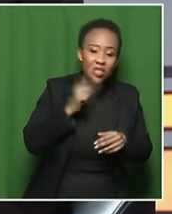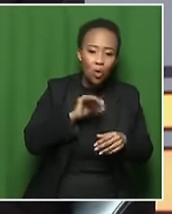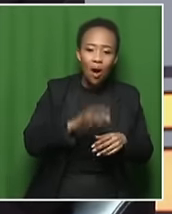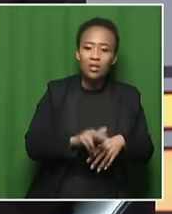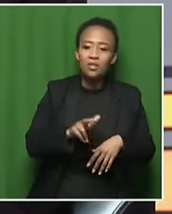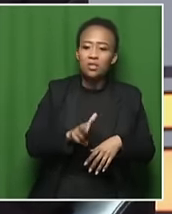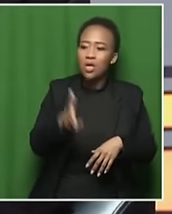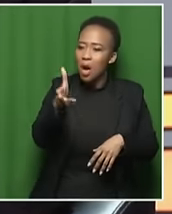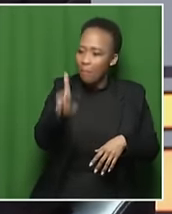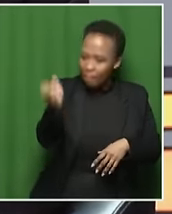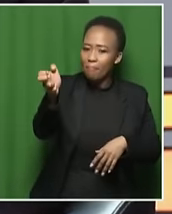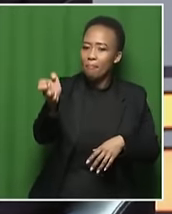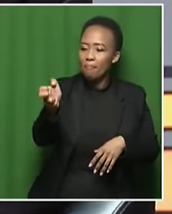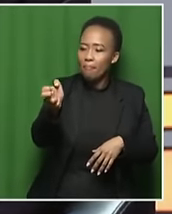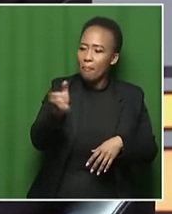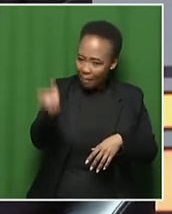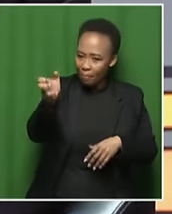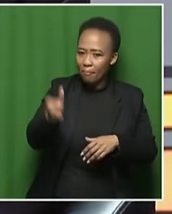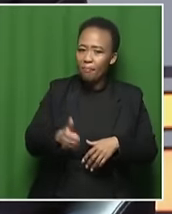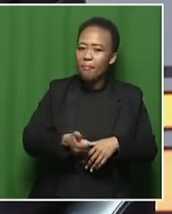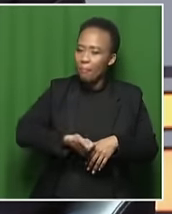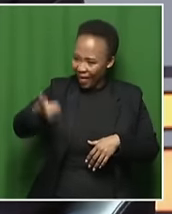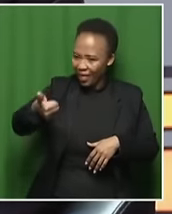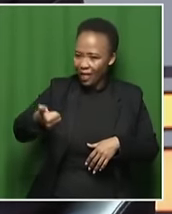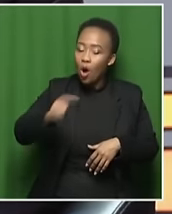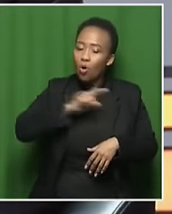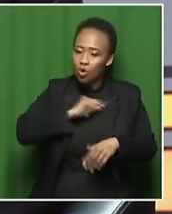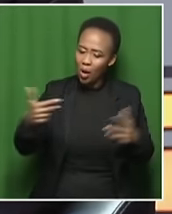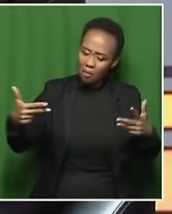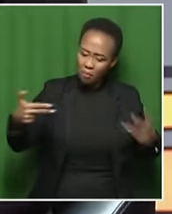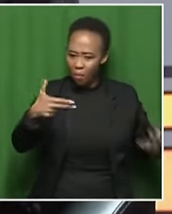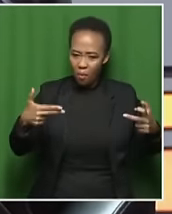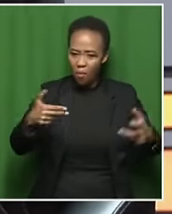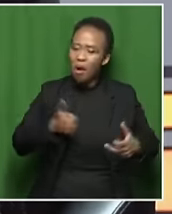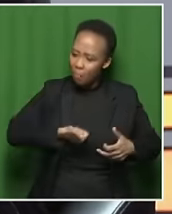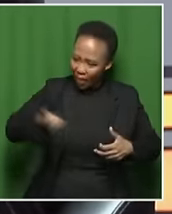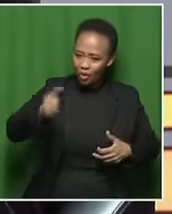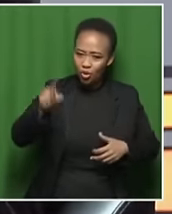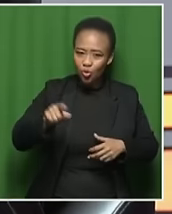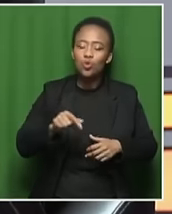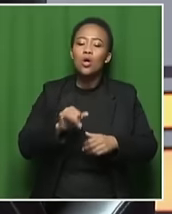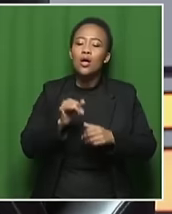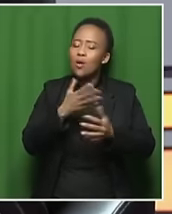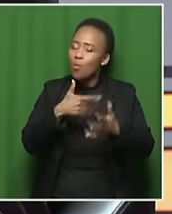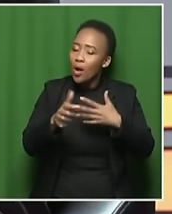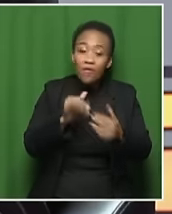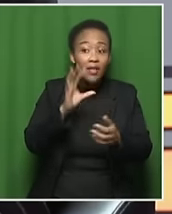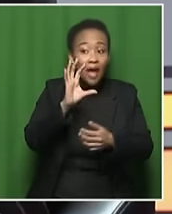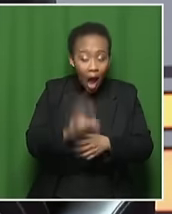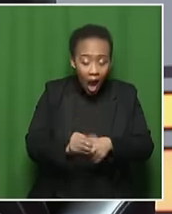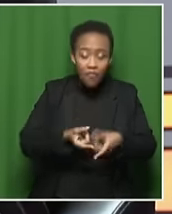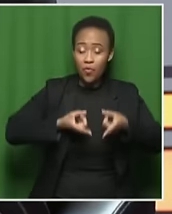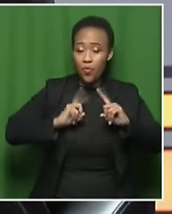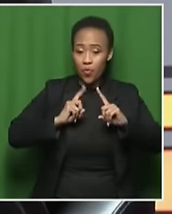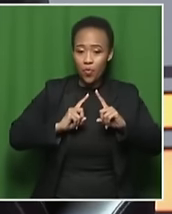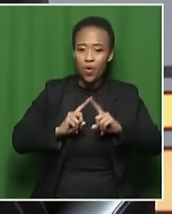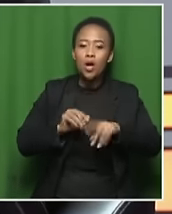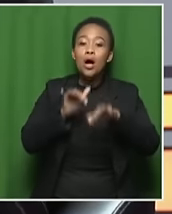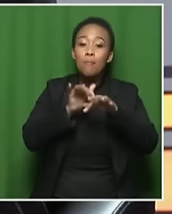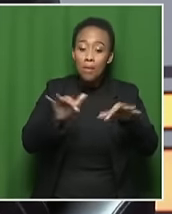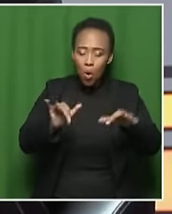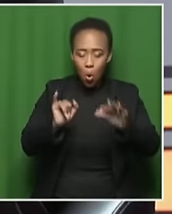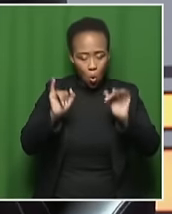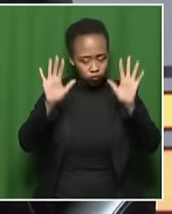throw hand grenades, deal with them like they are rats that they are. Arrest those who